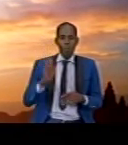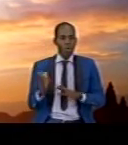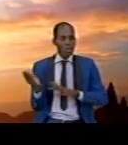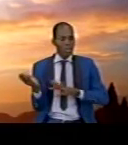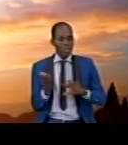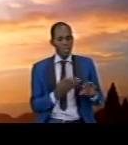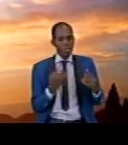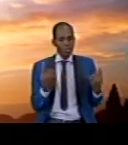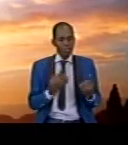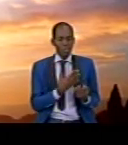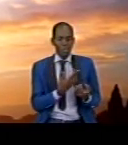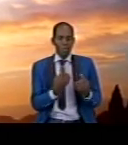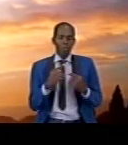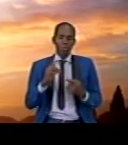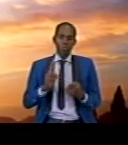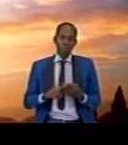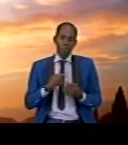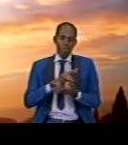must